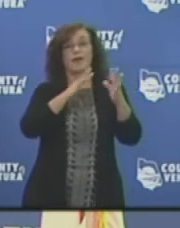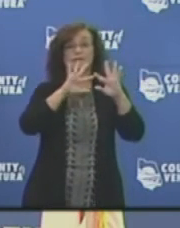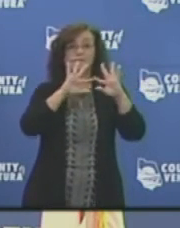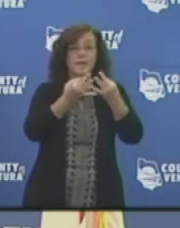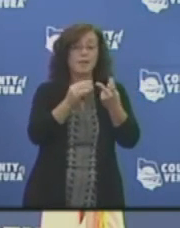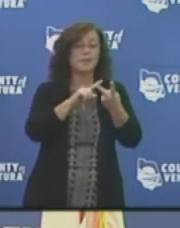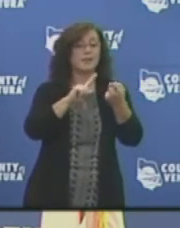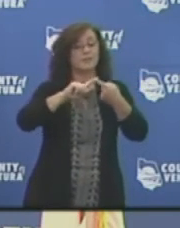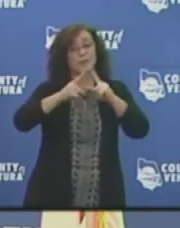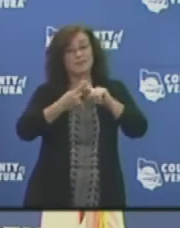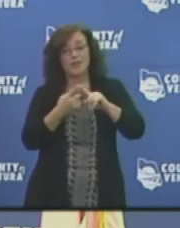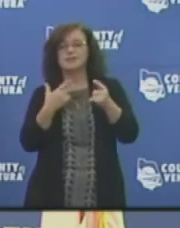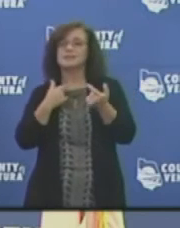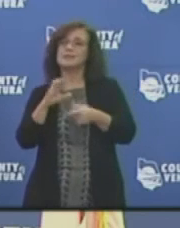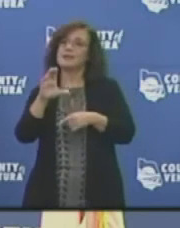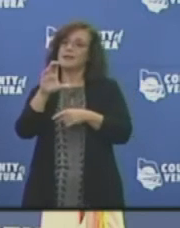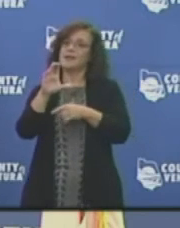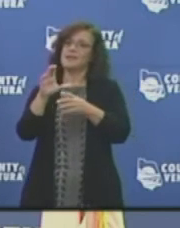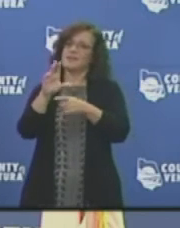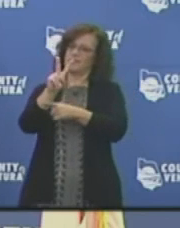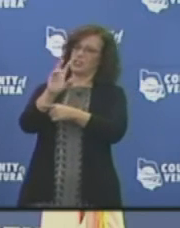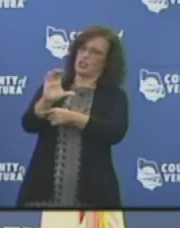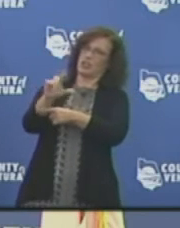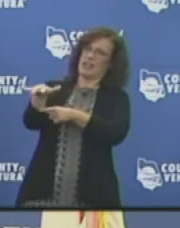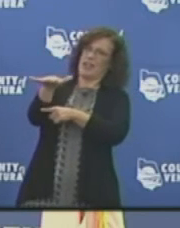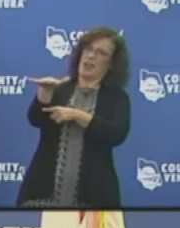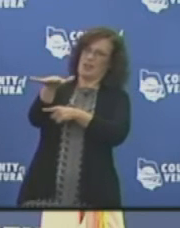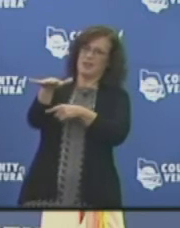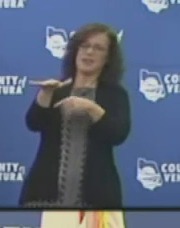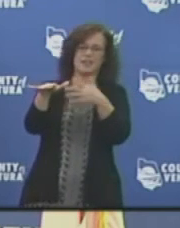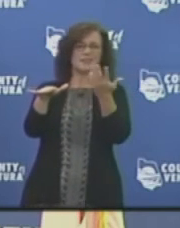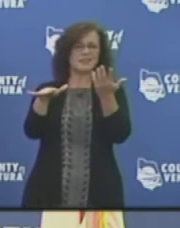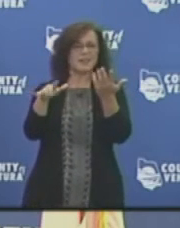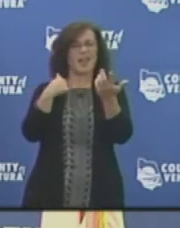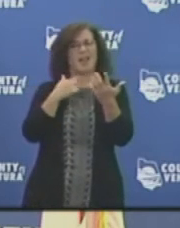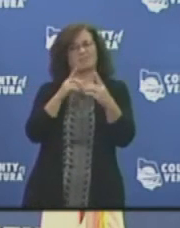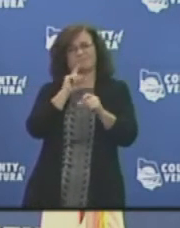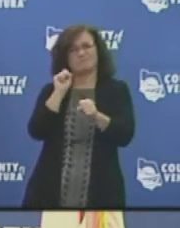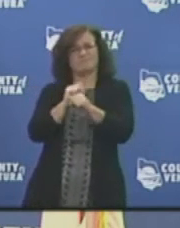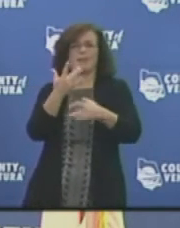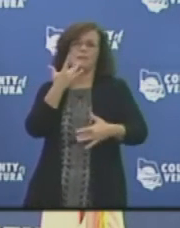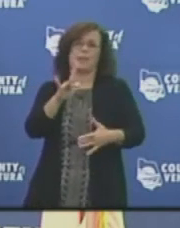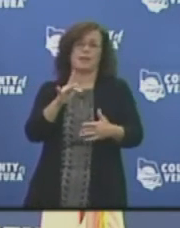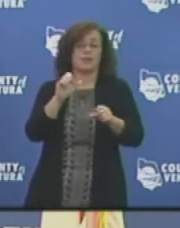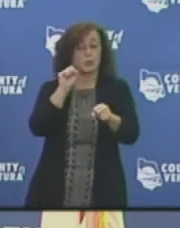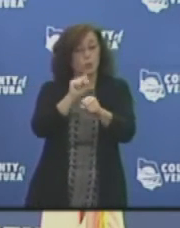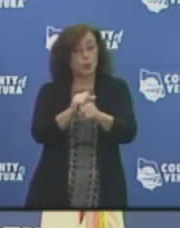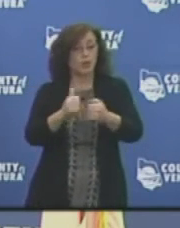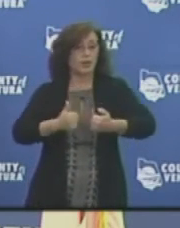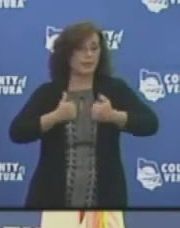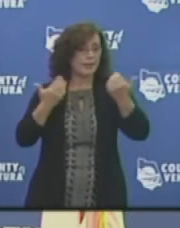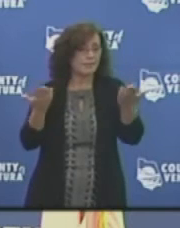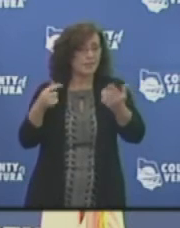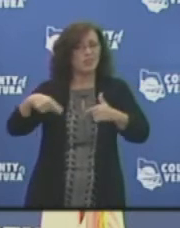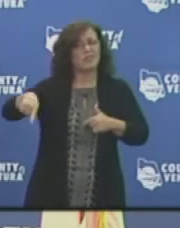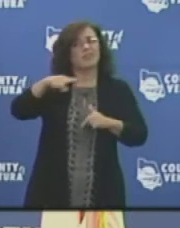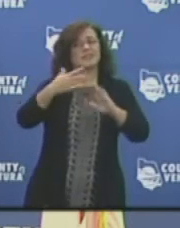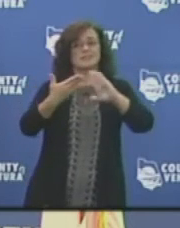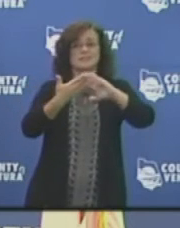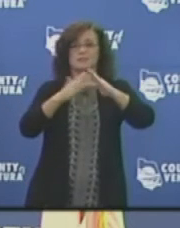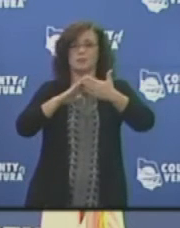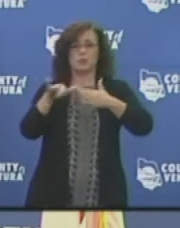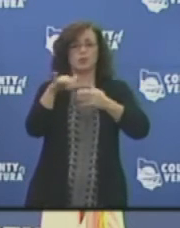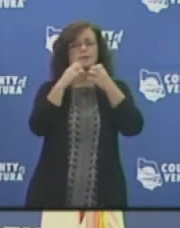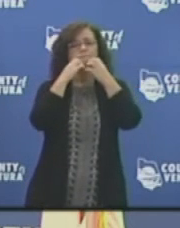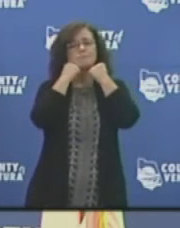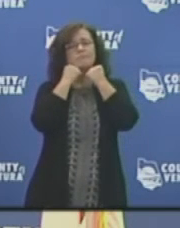my county family, and I'm incredibly grateful to work and live in a community where our community cares so much about each